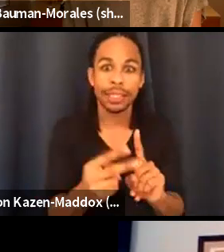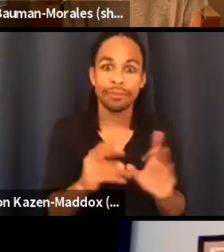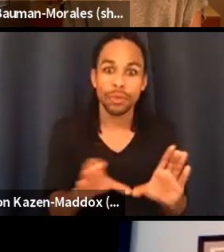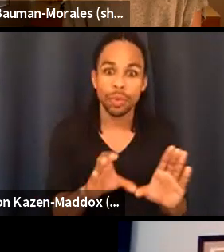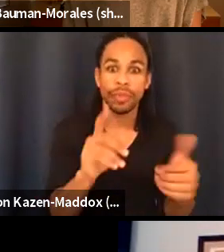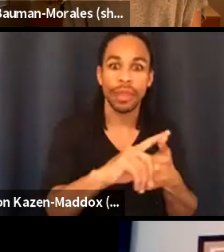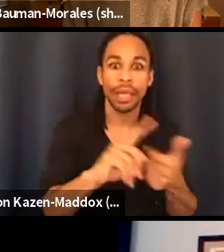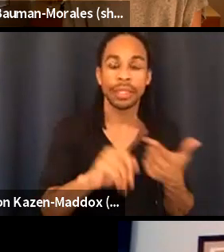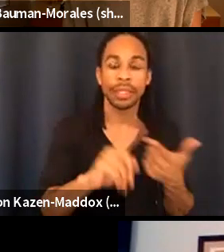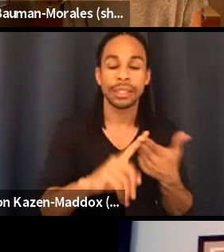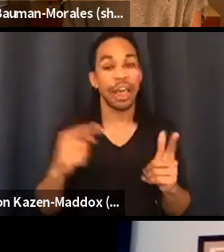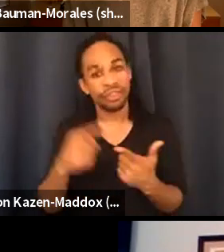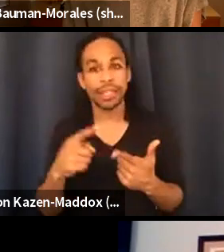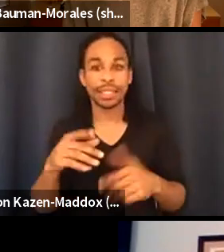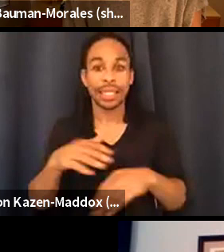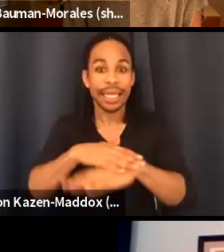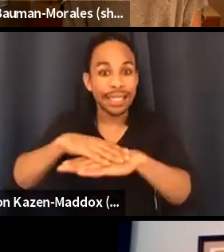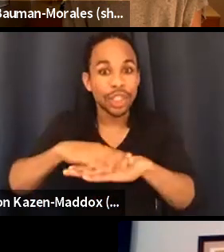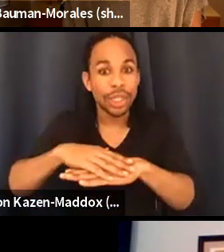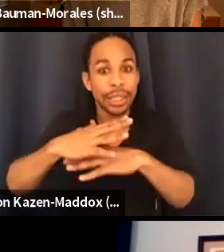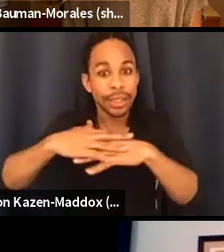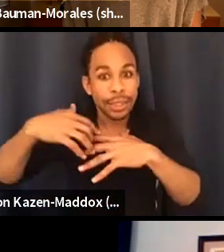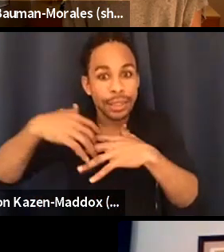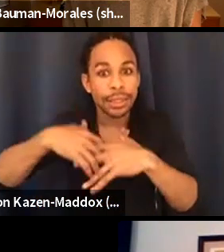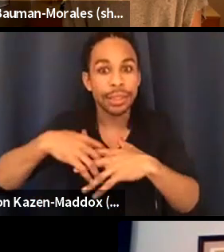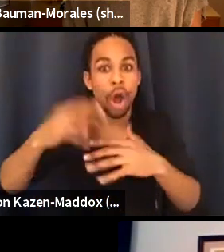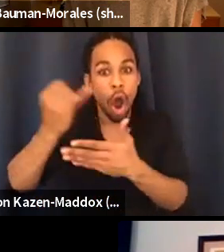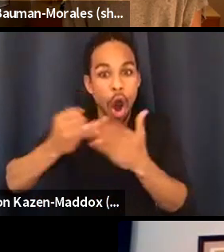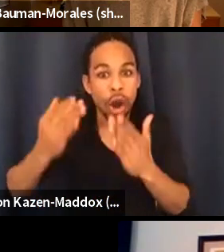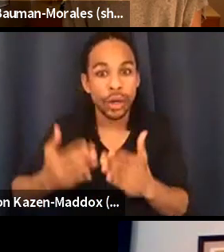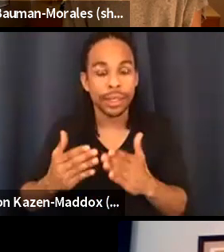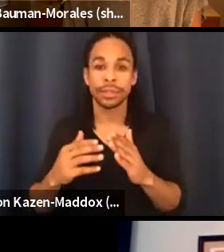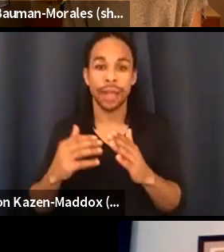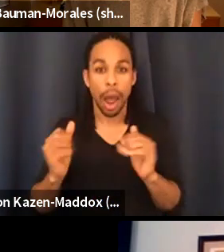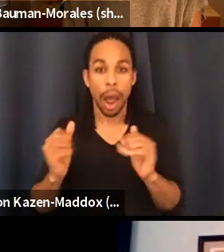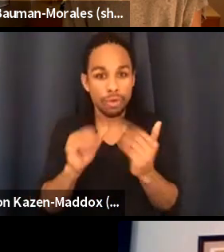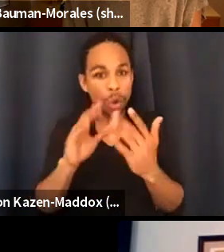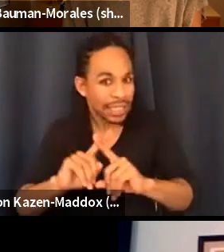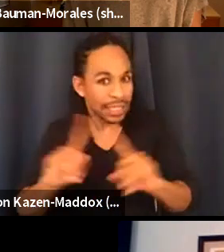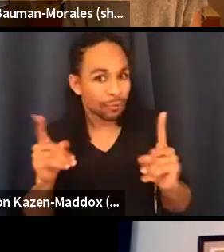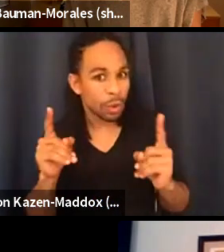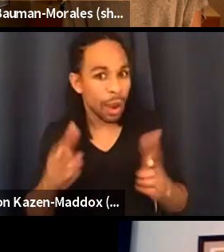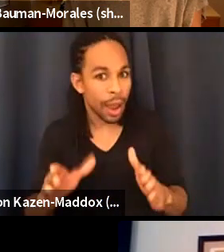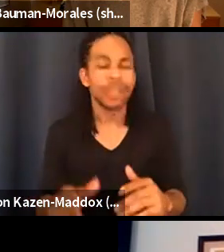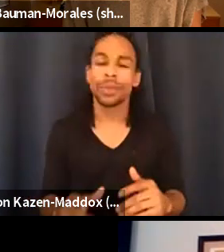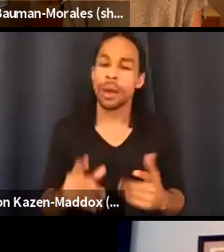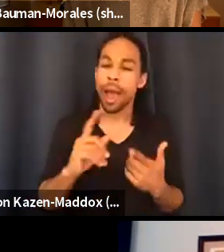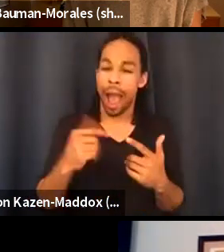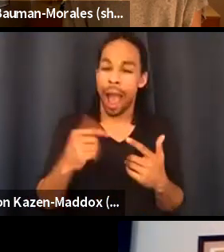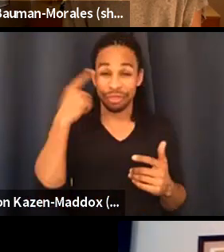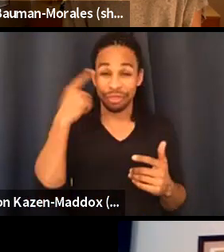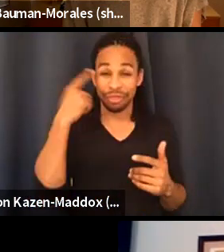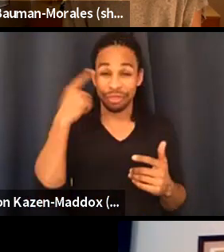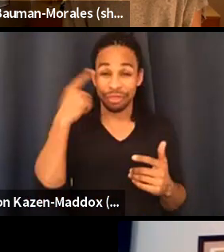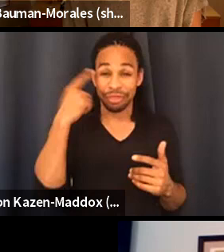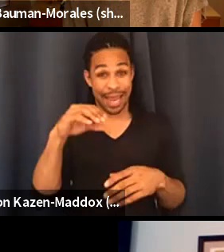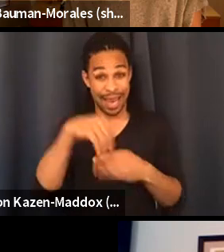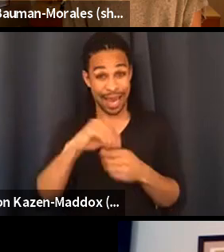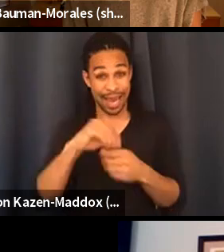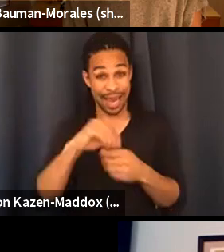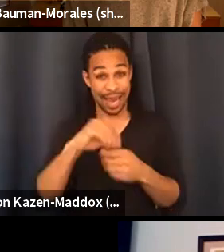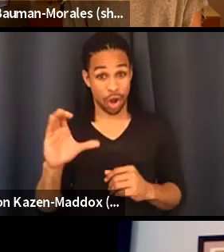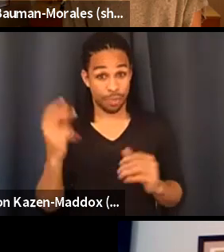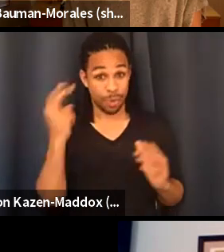for me, that is so much of it. The in terms of like going back to the fact that the crisis kind of reveals a